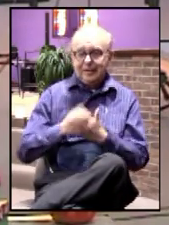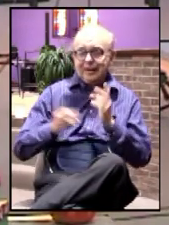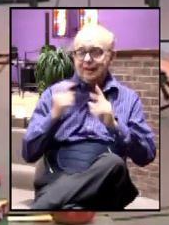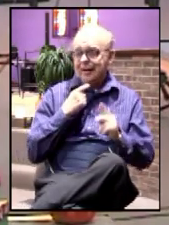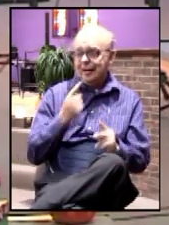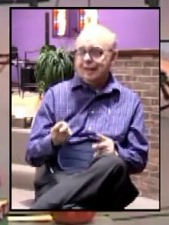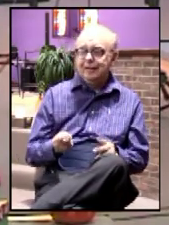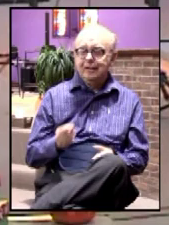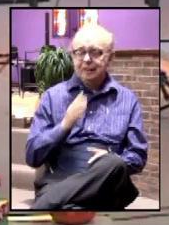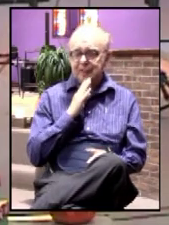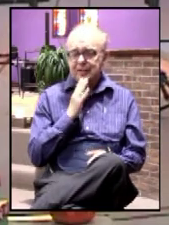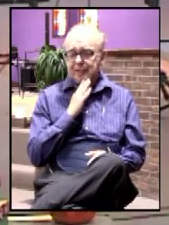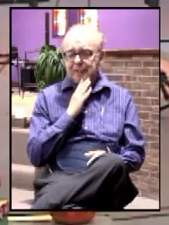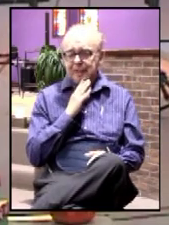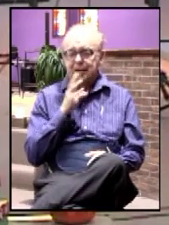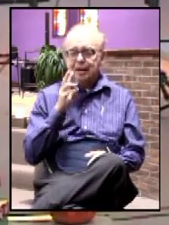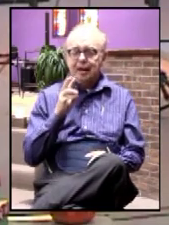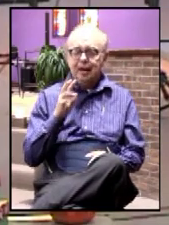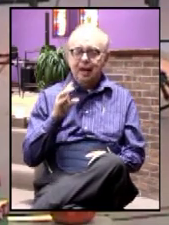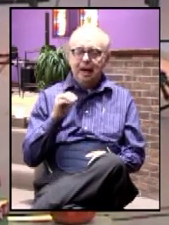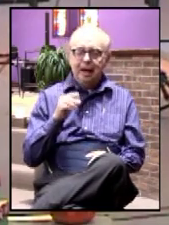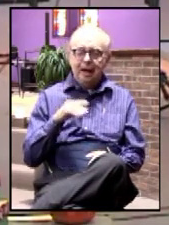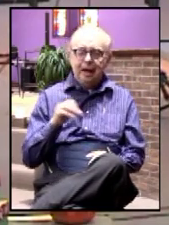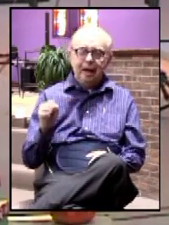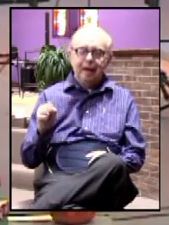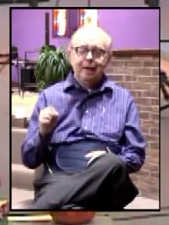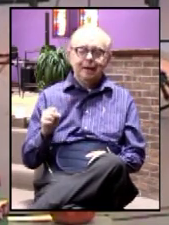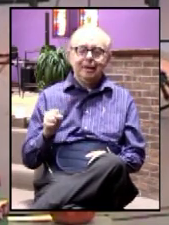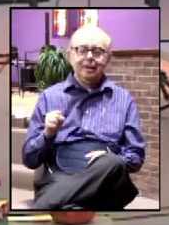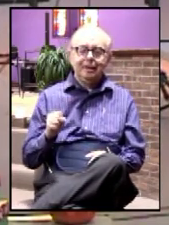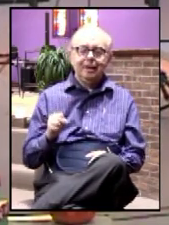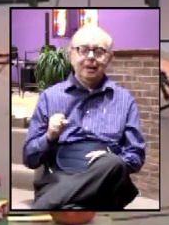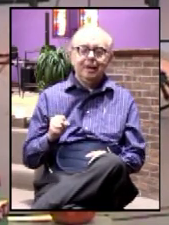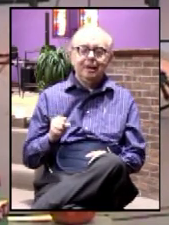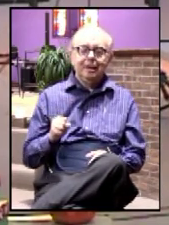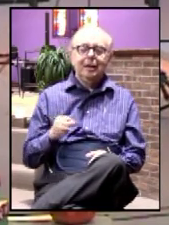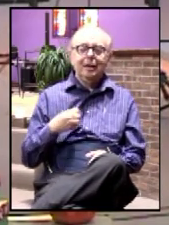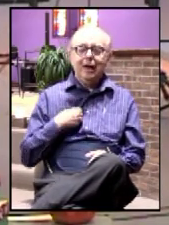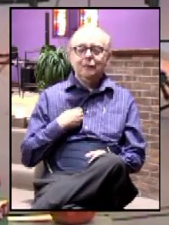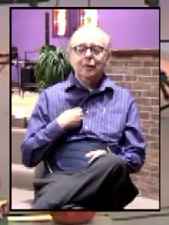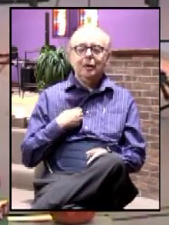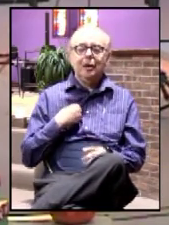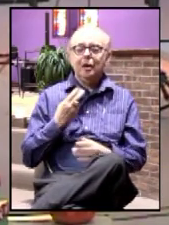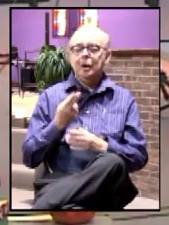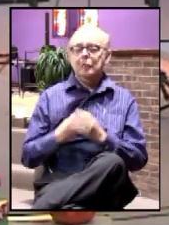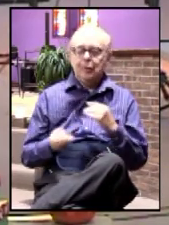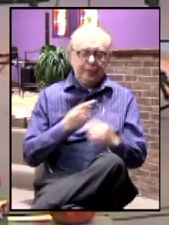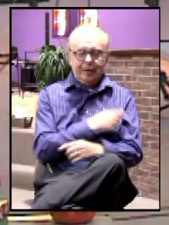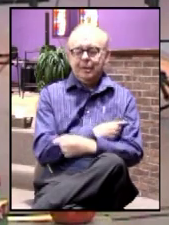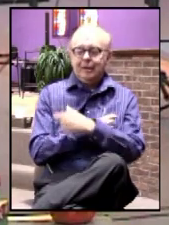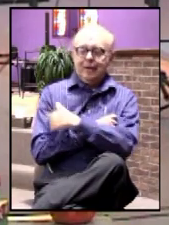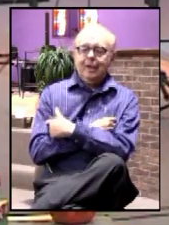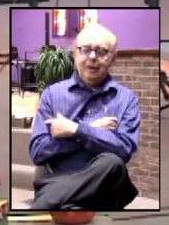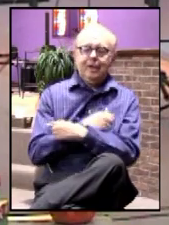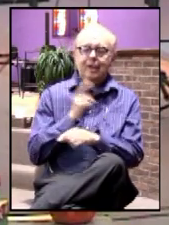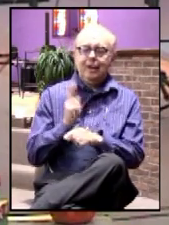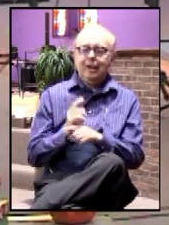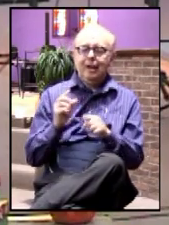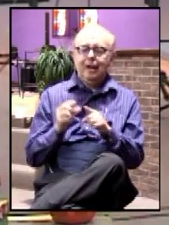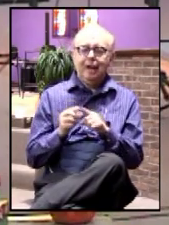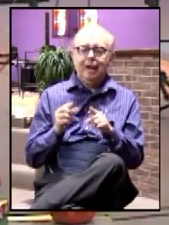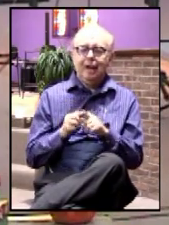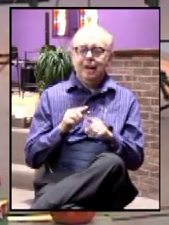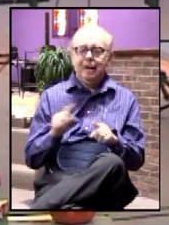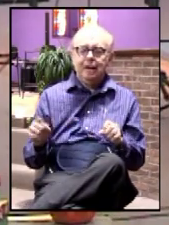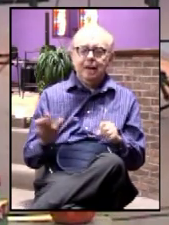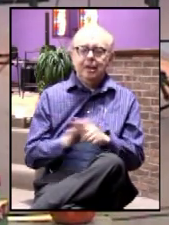Some people say, they talk about six packs, and I think they got a couple, one on both sides, because if I can use the term, I